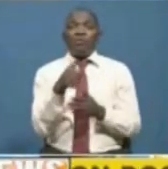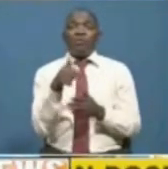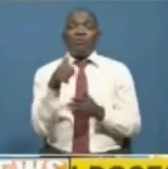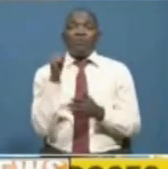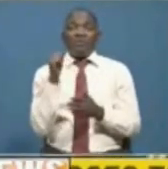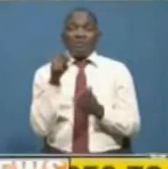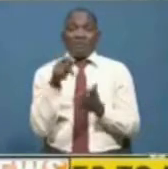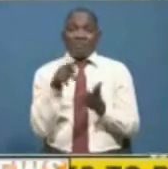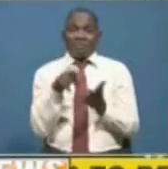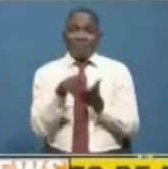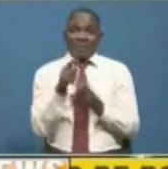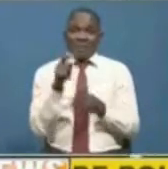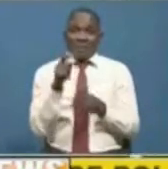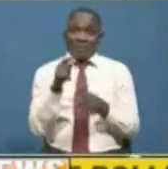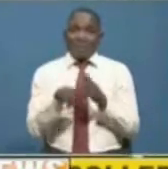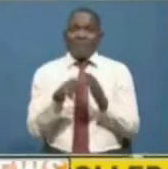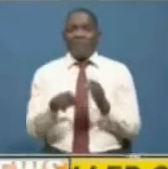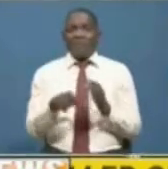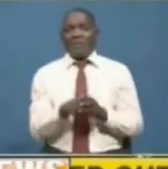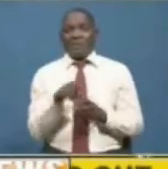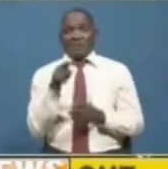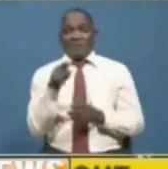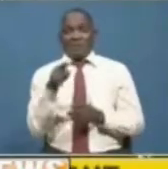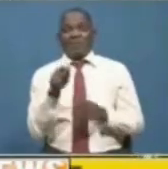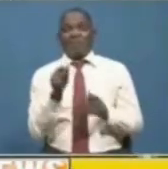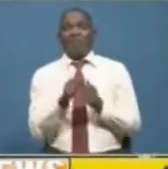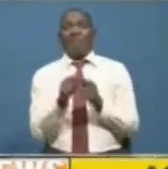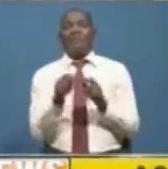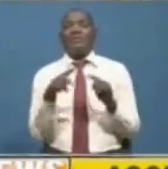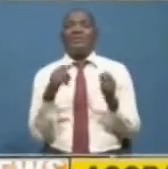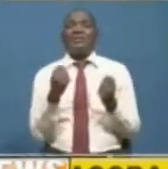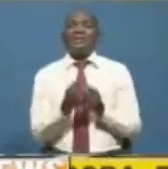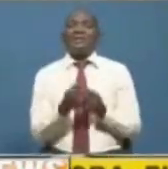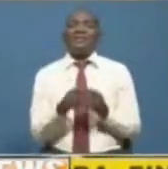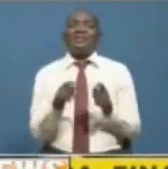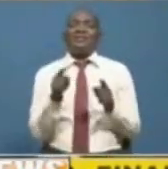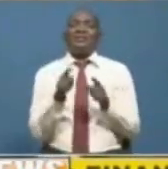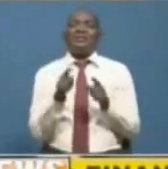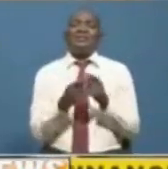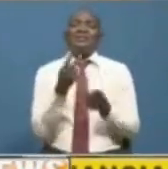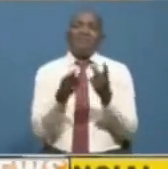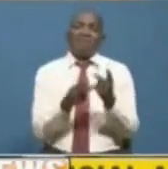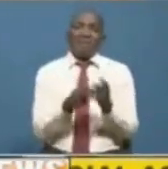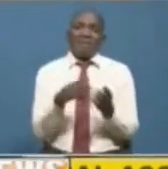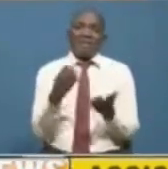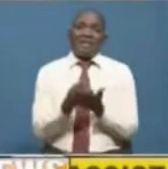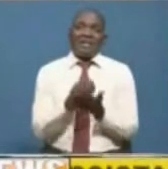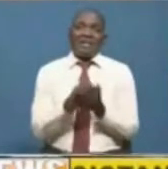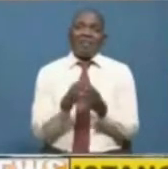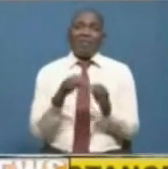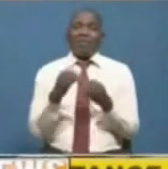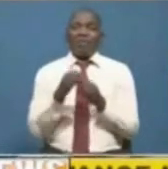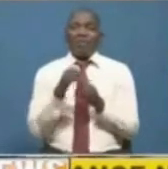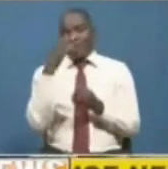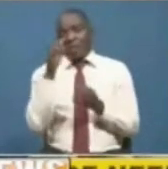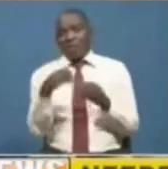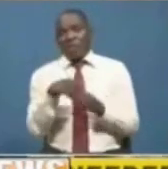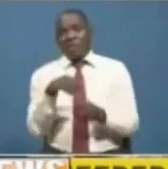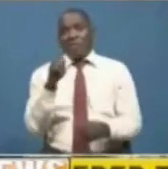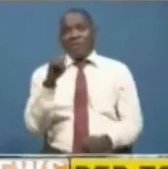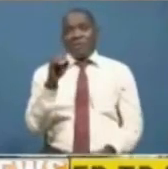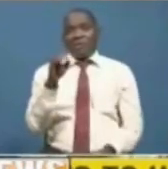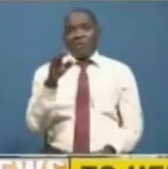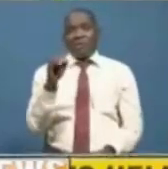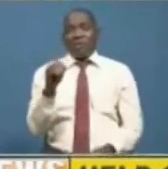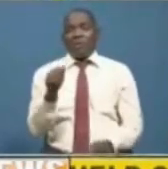pay. Mr. Yeboah-Dame and his team were also at the Economic and Organized Crime Office, EOCO,